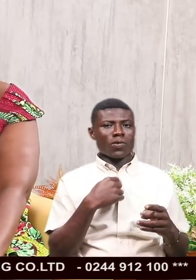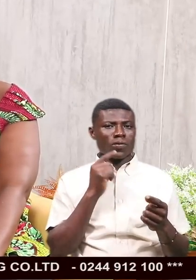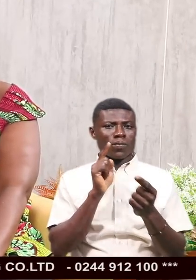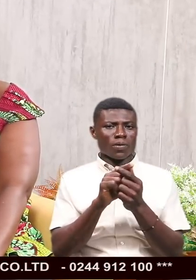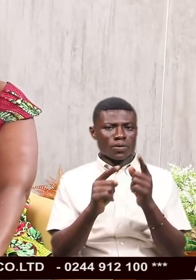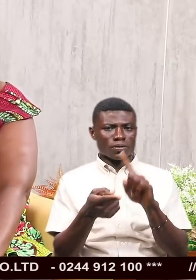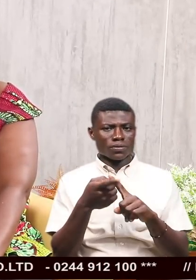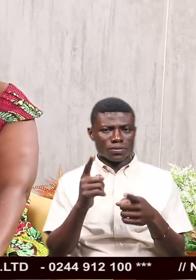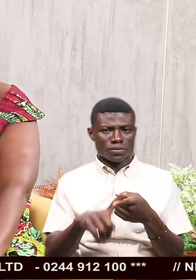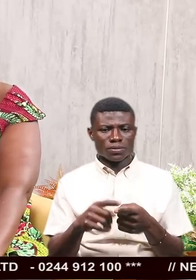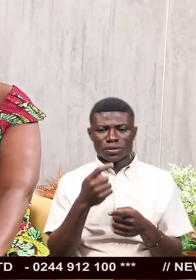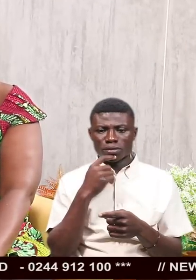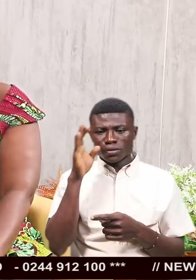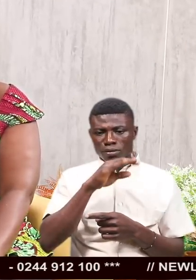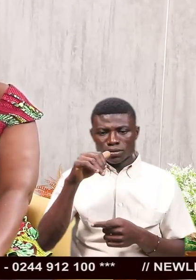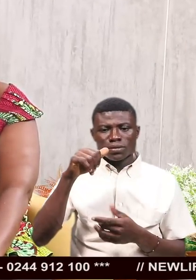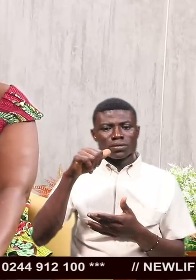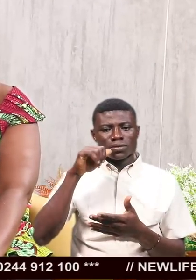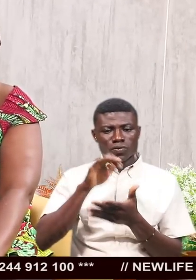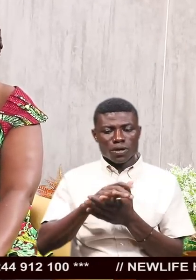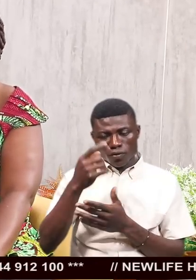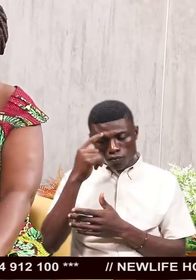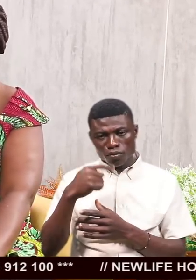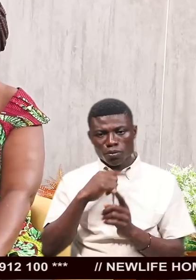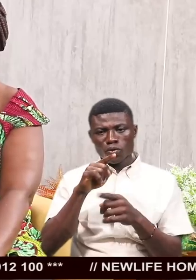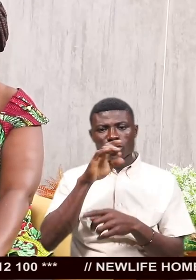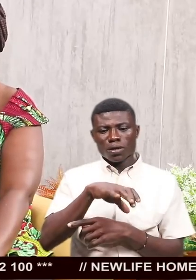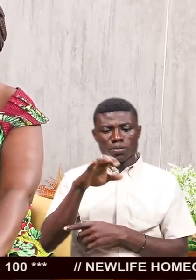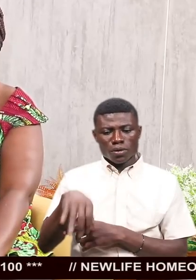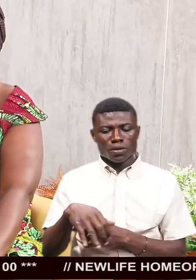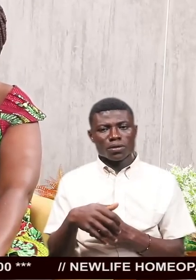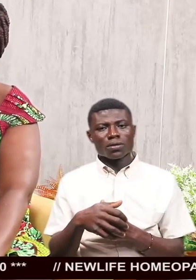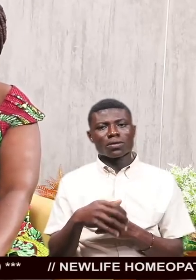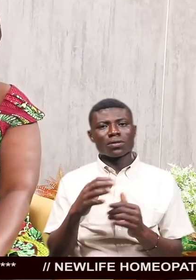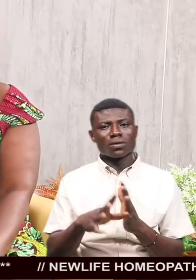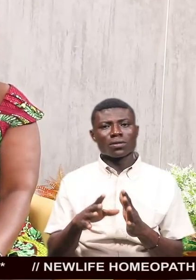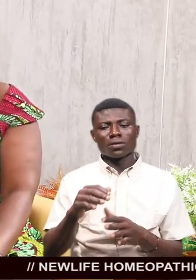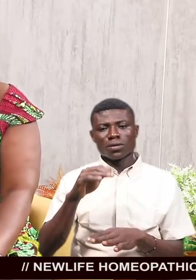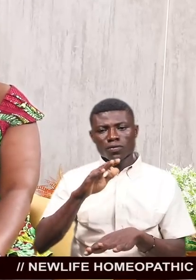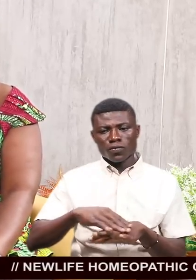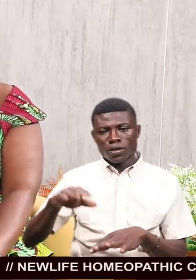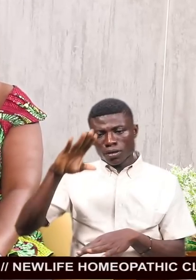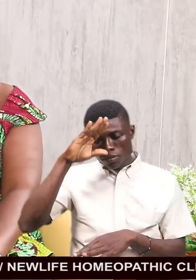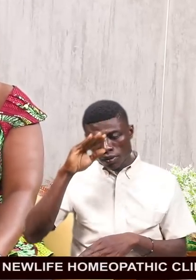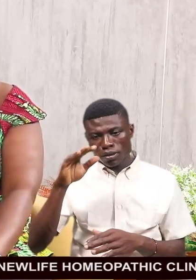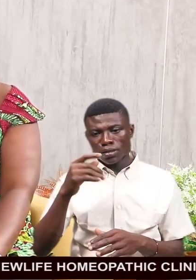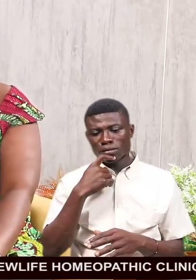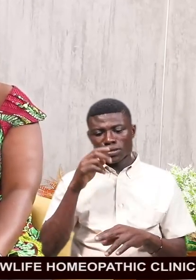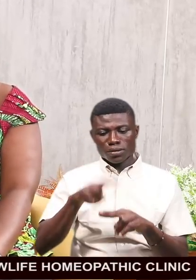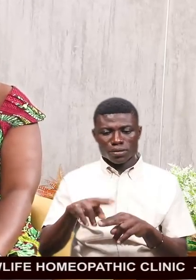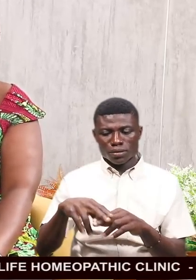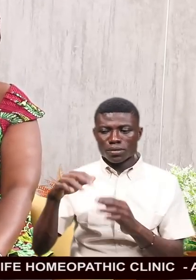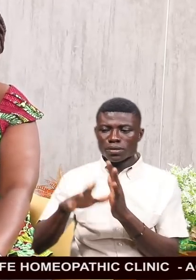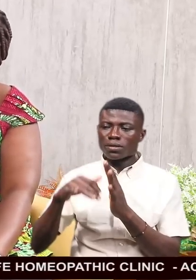be what your son pay a man or no. Me calling who will keep coast. A more friend, no. Send me no tea